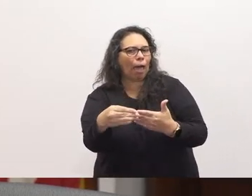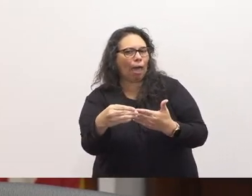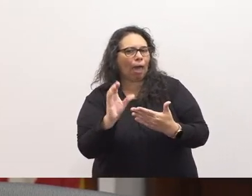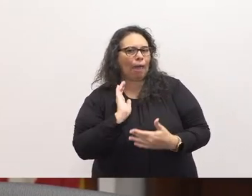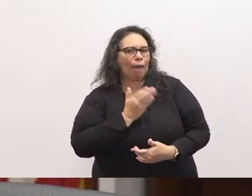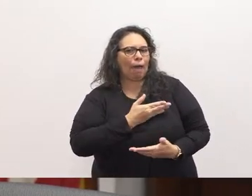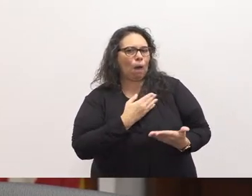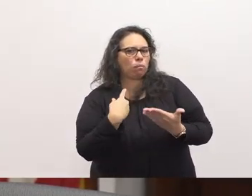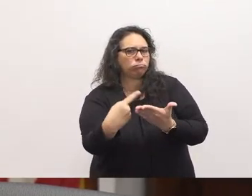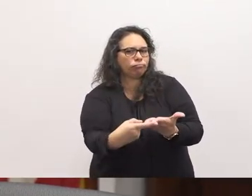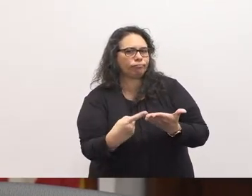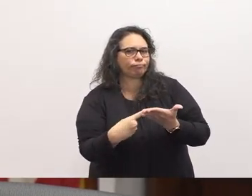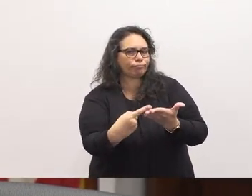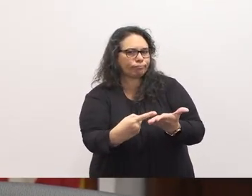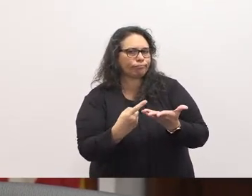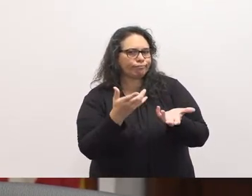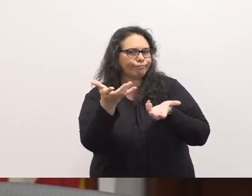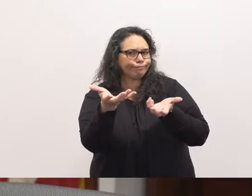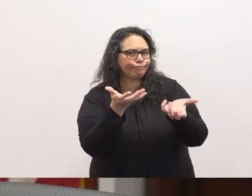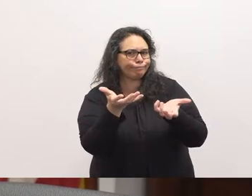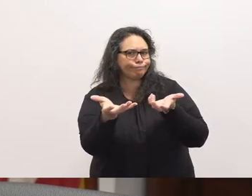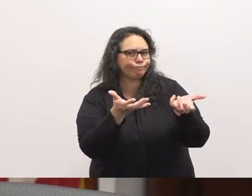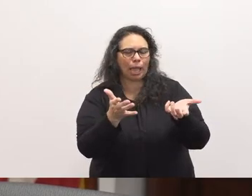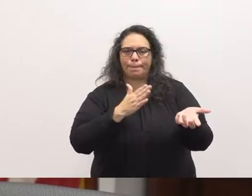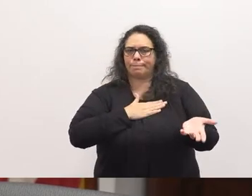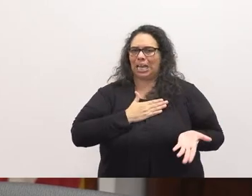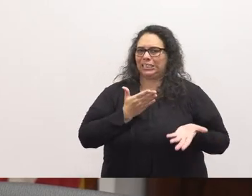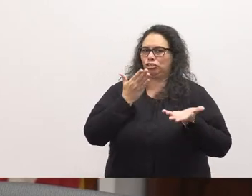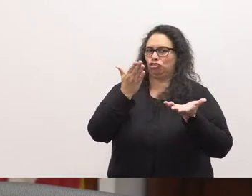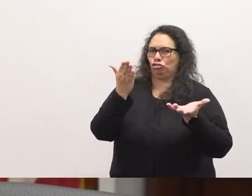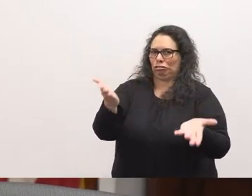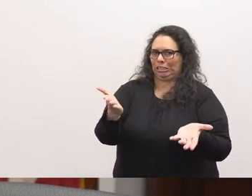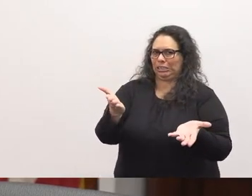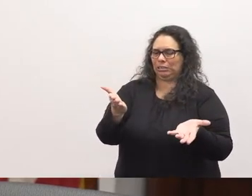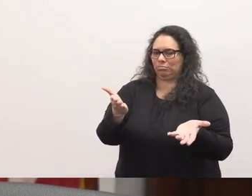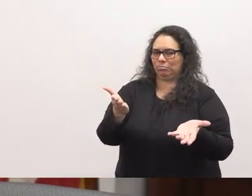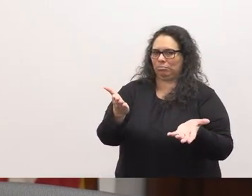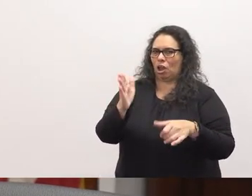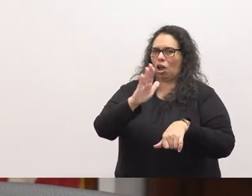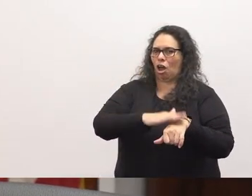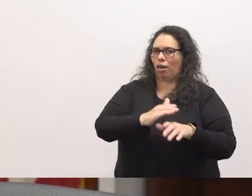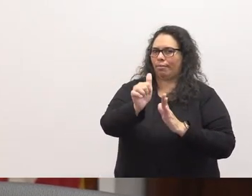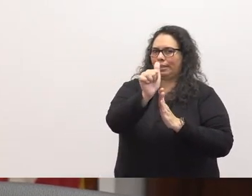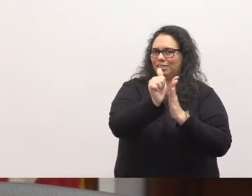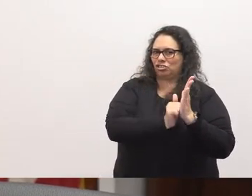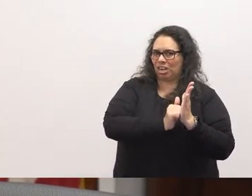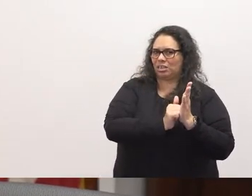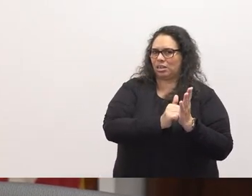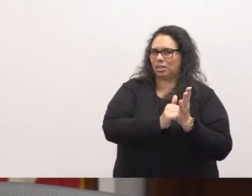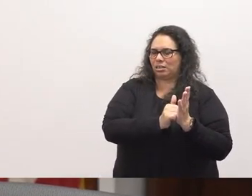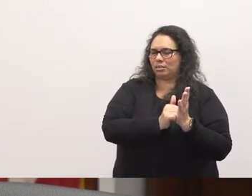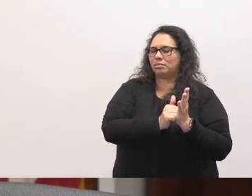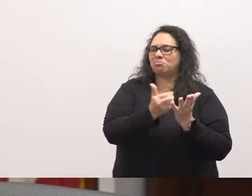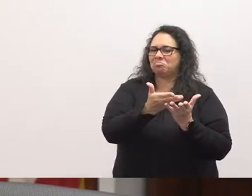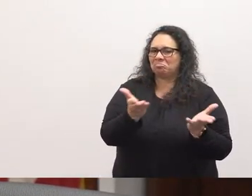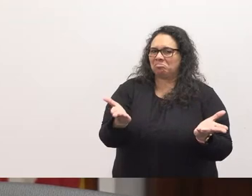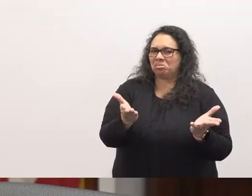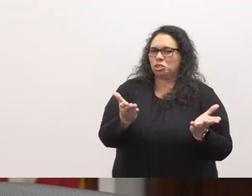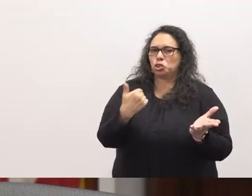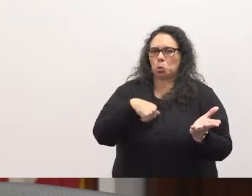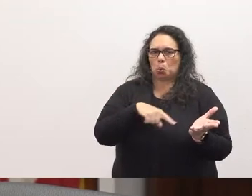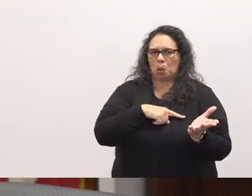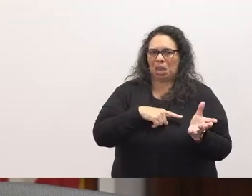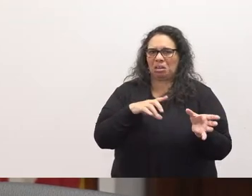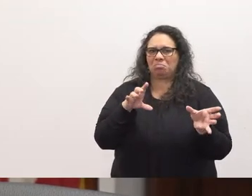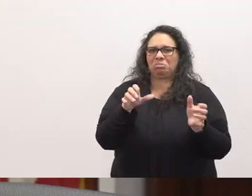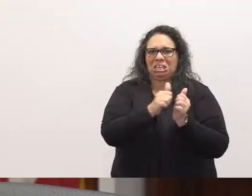and that we would, my suggestion, Madam Chair, is that we put this as an agenda item so we can have a collective board discussion on what